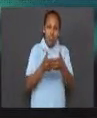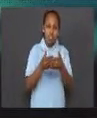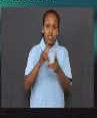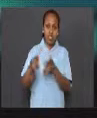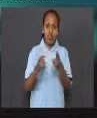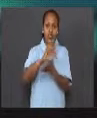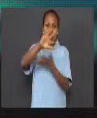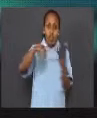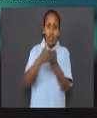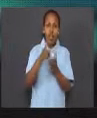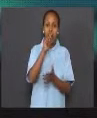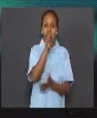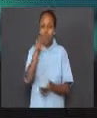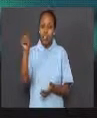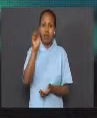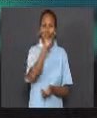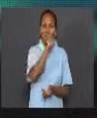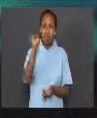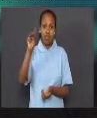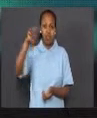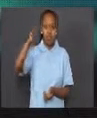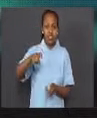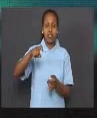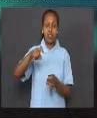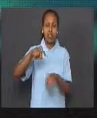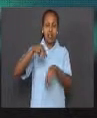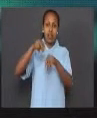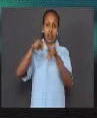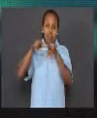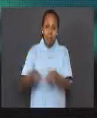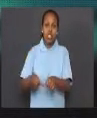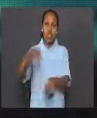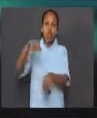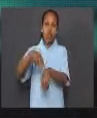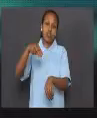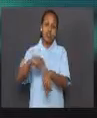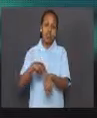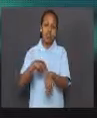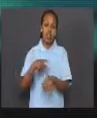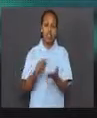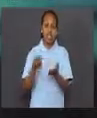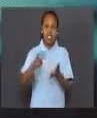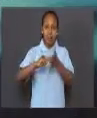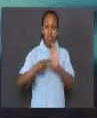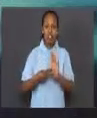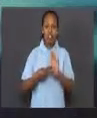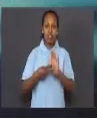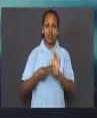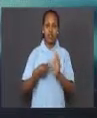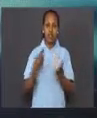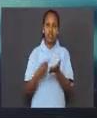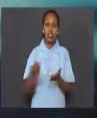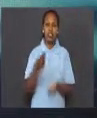the total linear momentum must remain constant. This means that